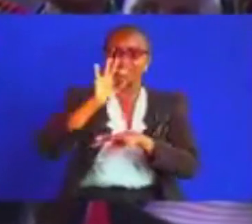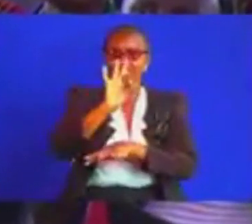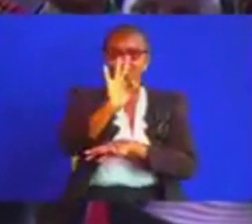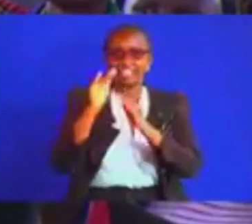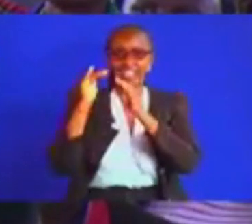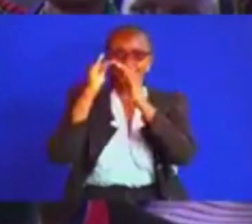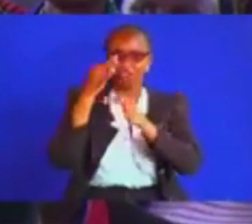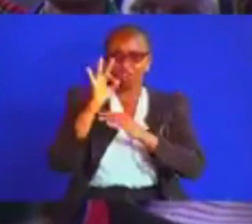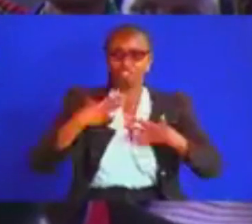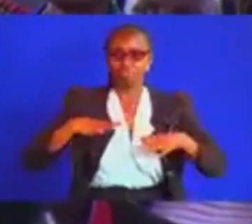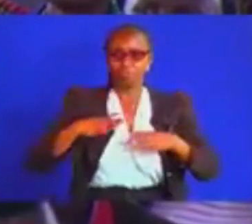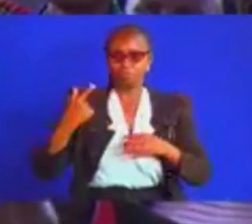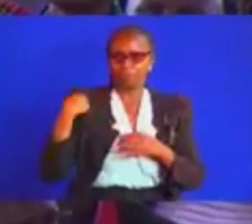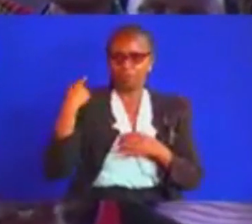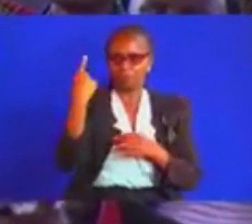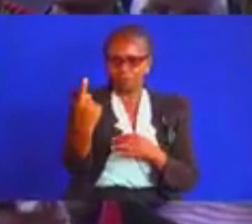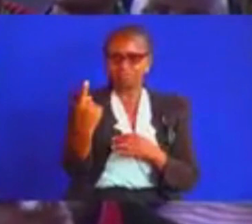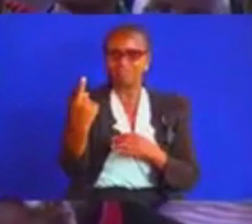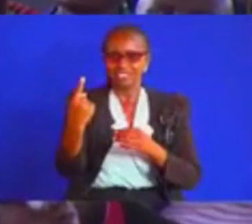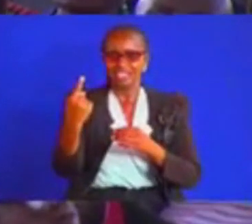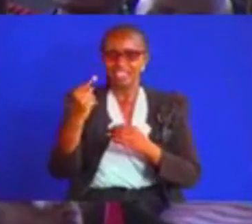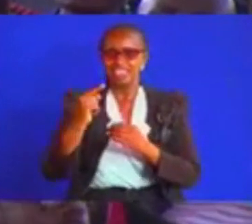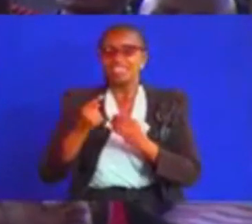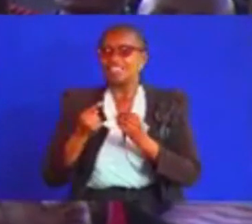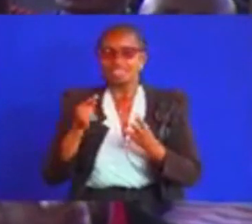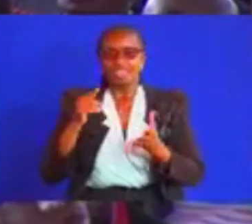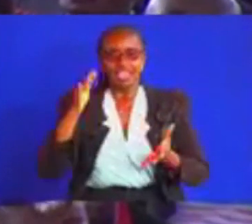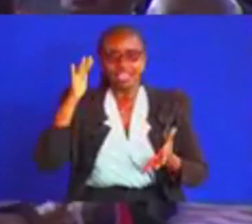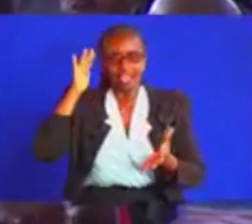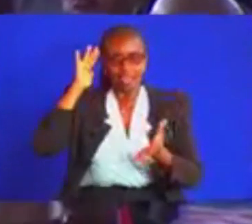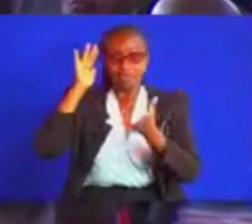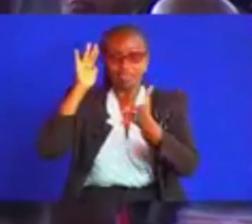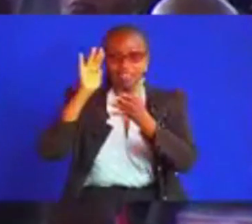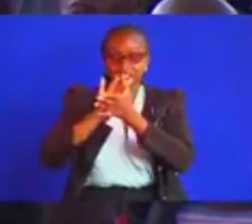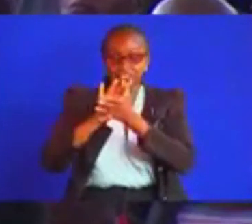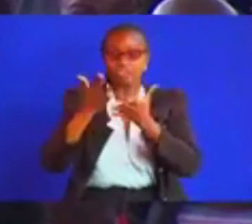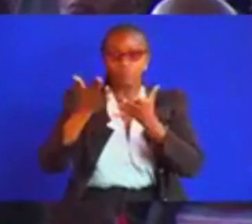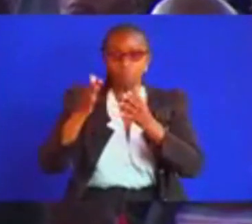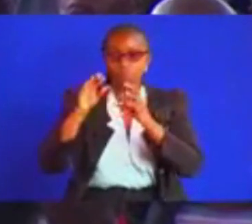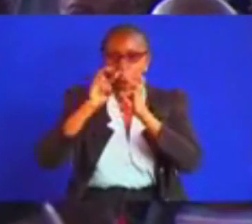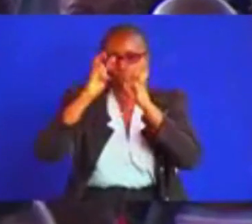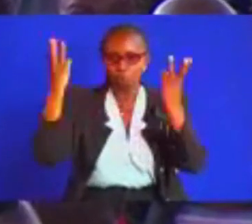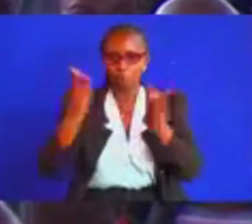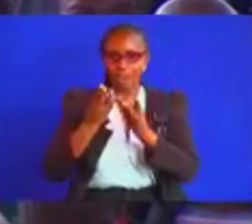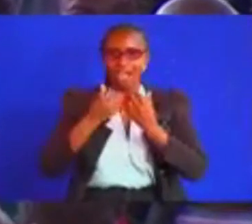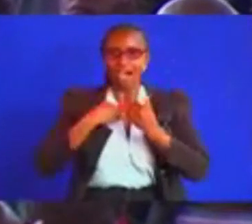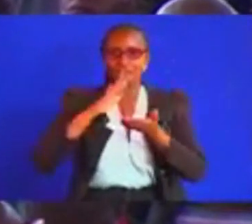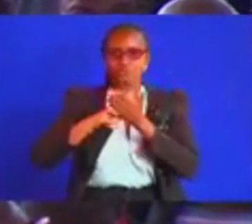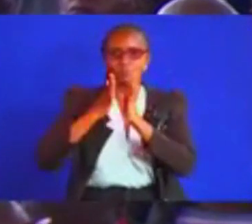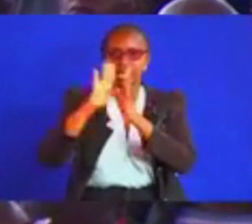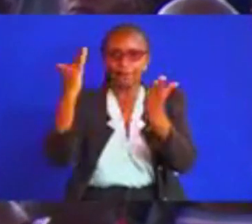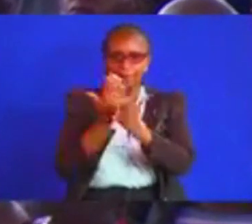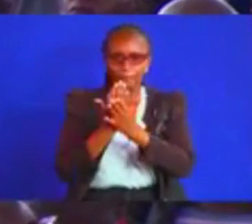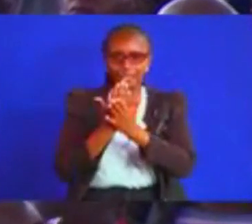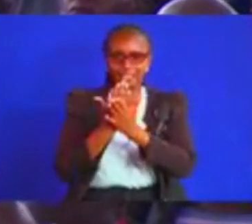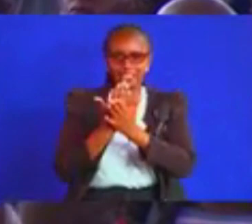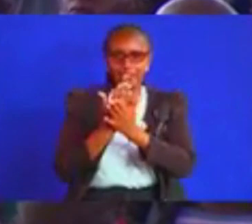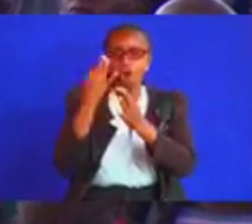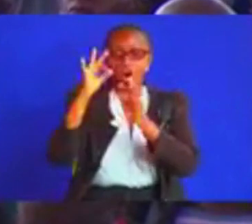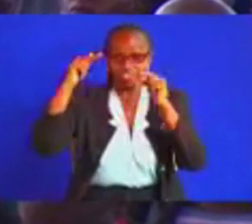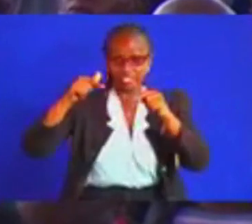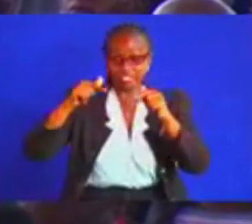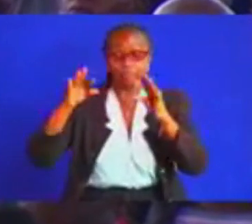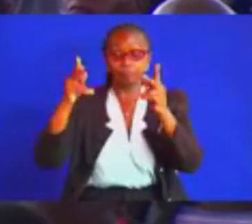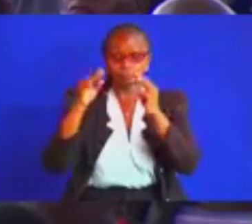levels of people. Number one, the unbelieving world. There has to be a part and a portion of this conference